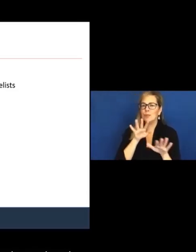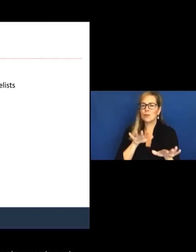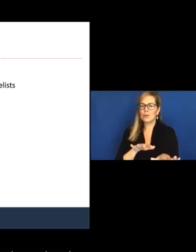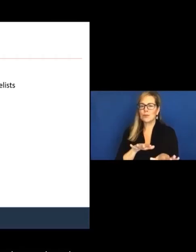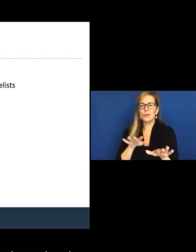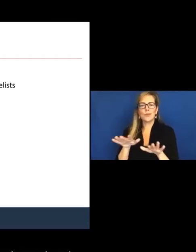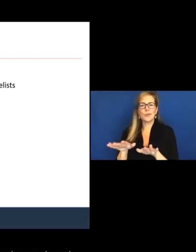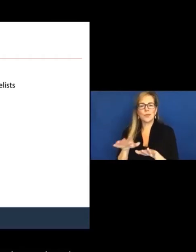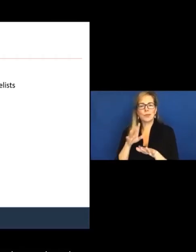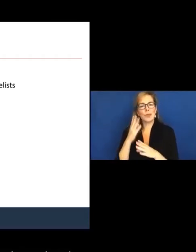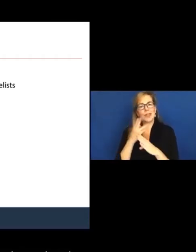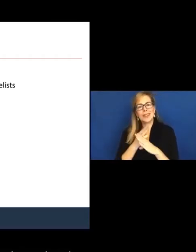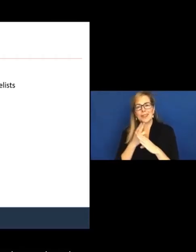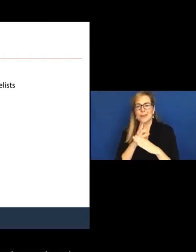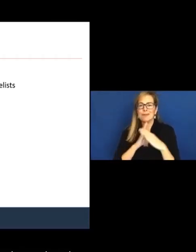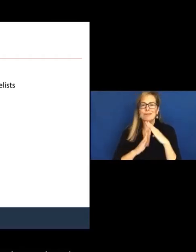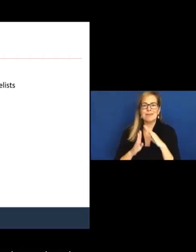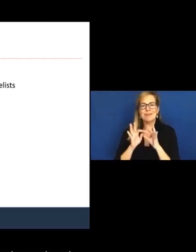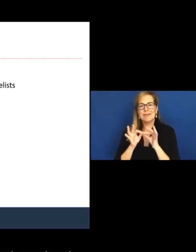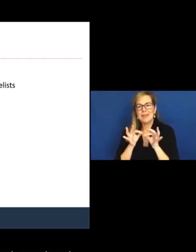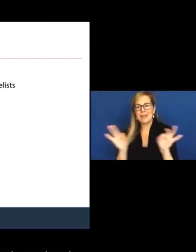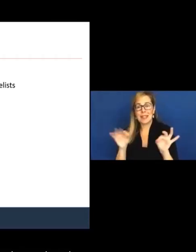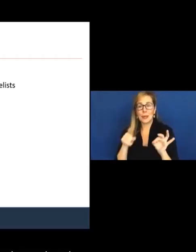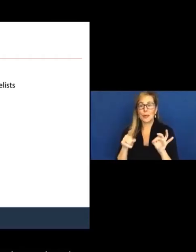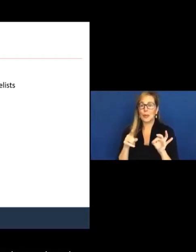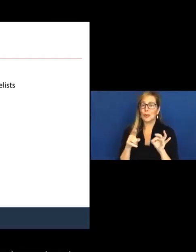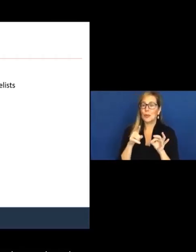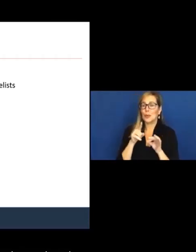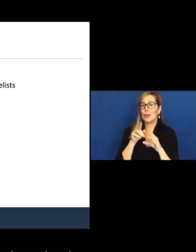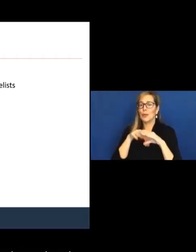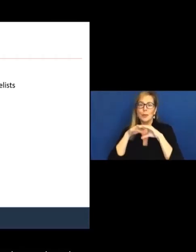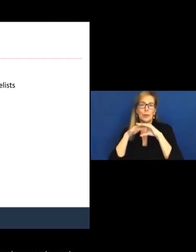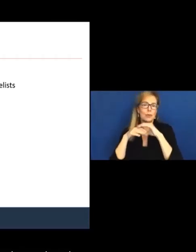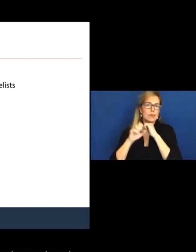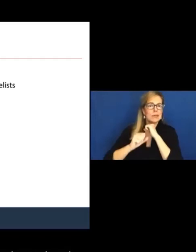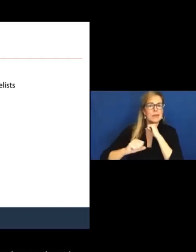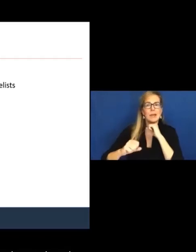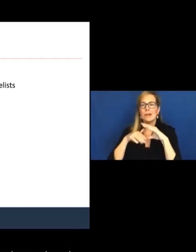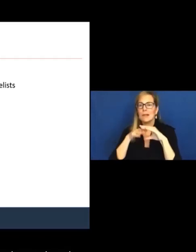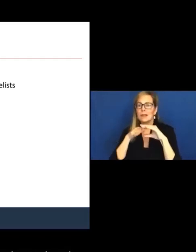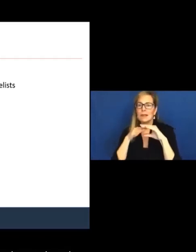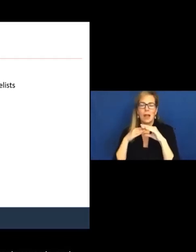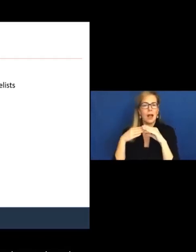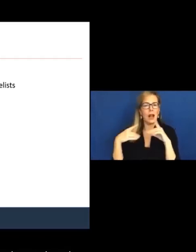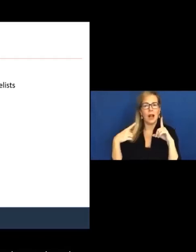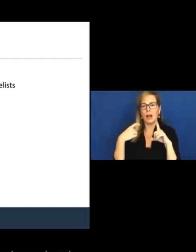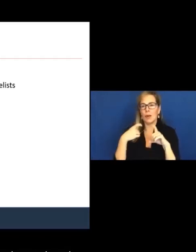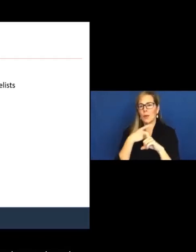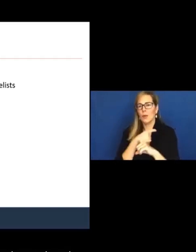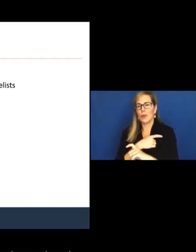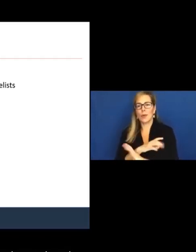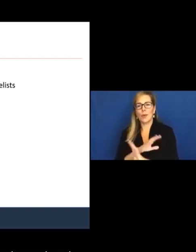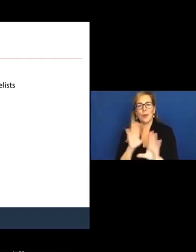If you speak fast and use complex words and sentences, you will leave some of